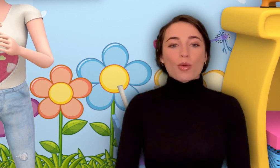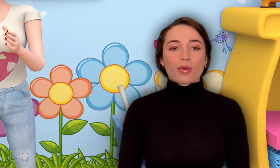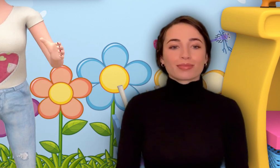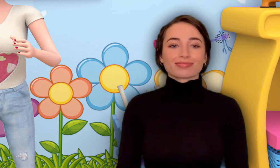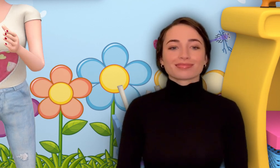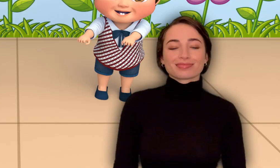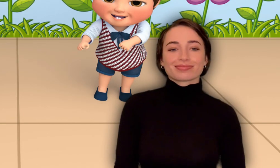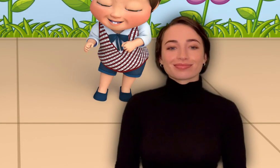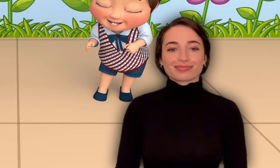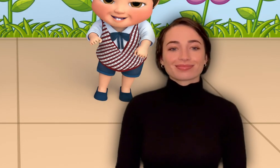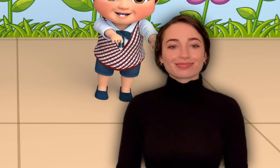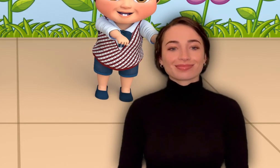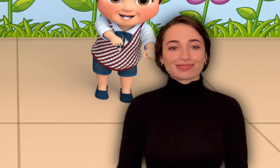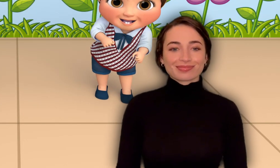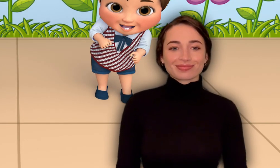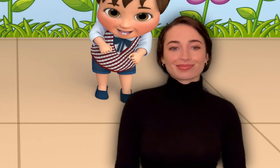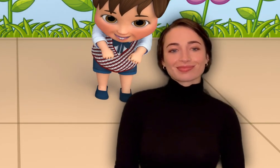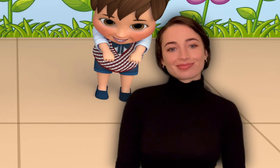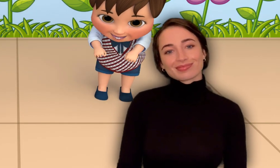E-I-E-I-O.